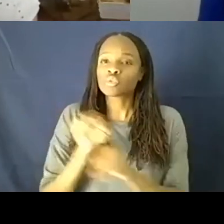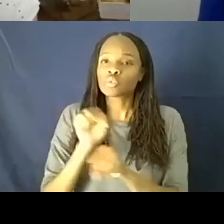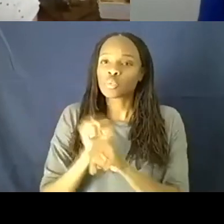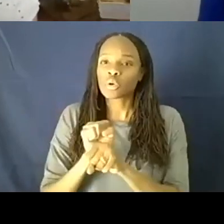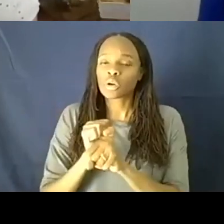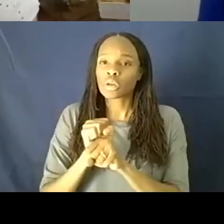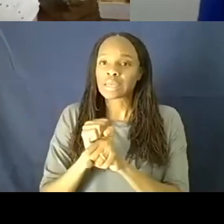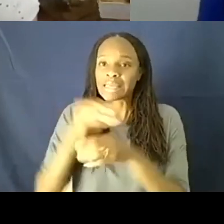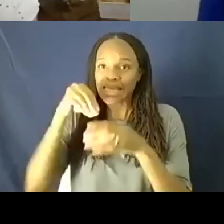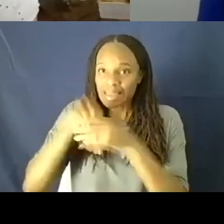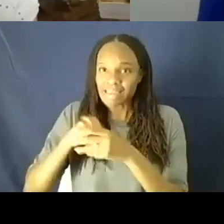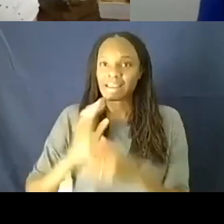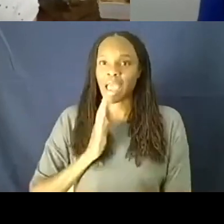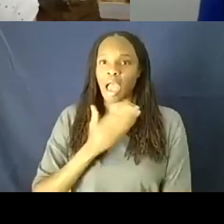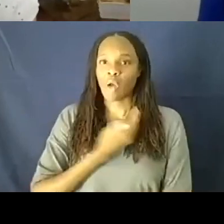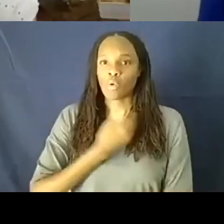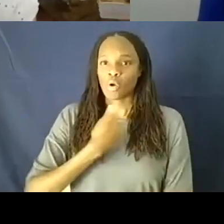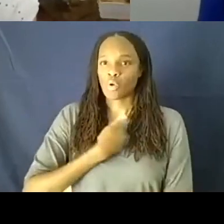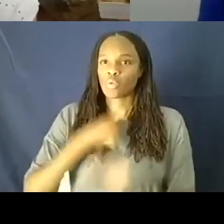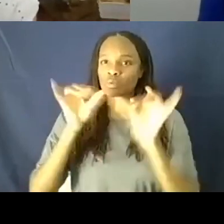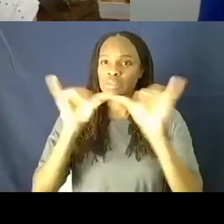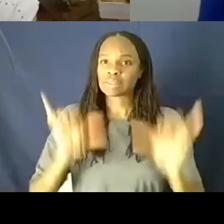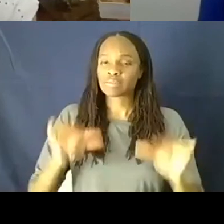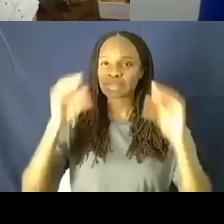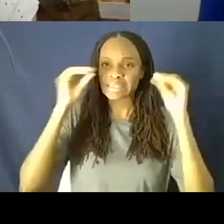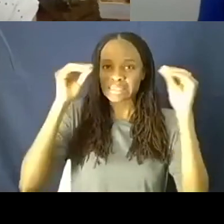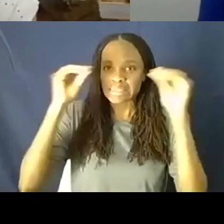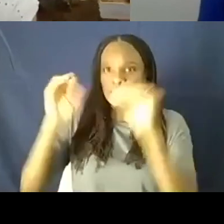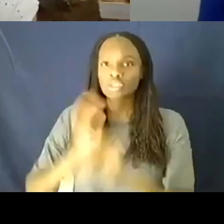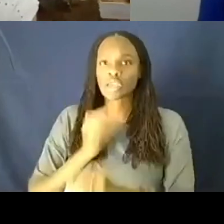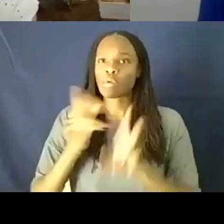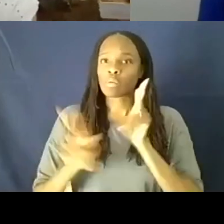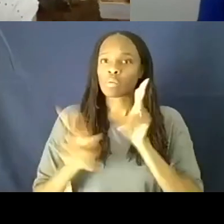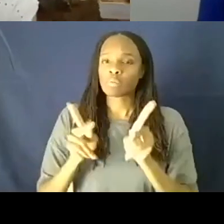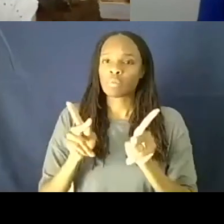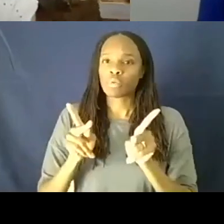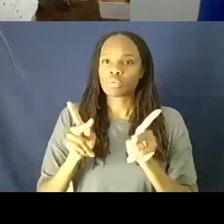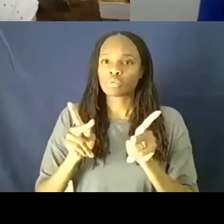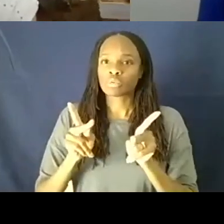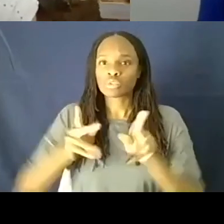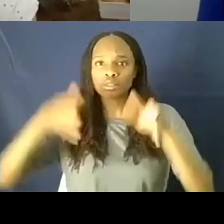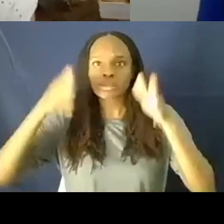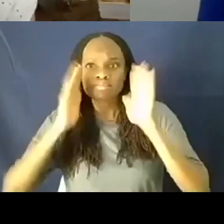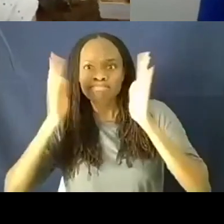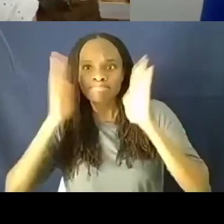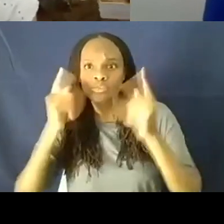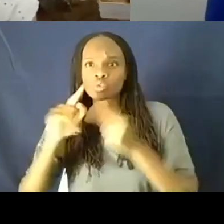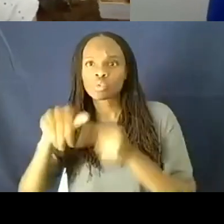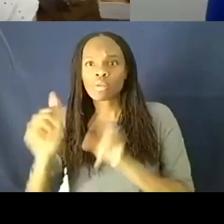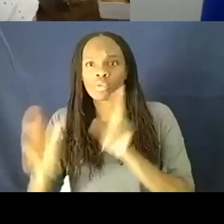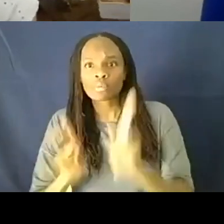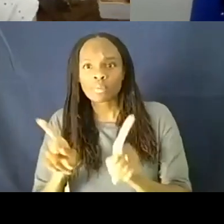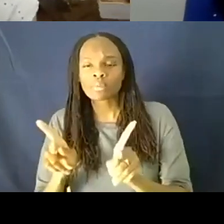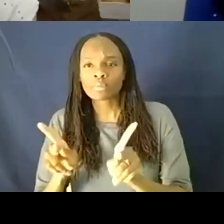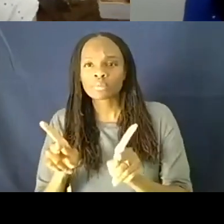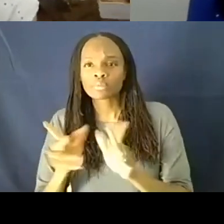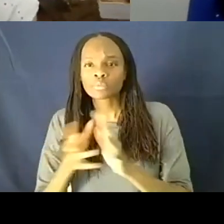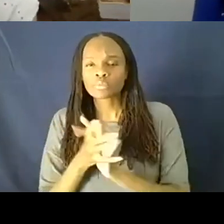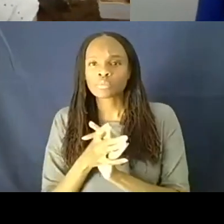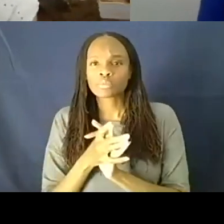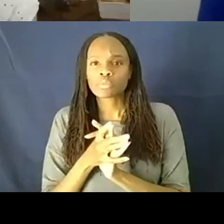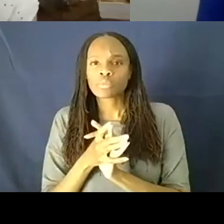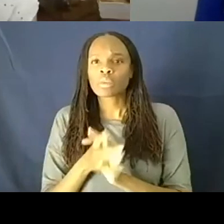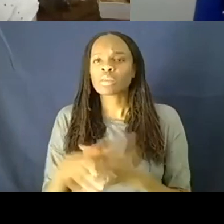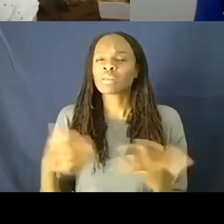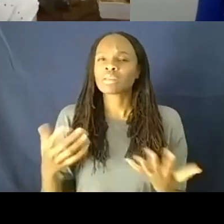systems to teach our folks to be receptive, to listen to others. You know, it